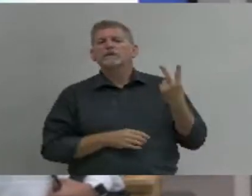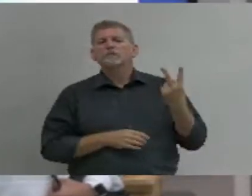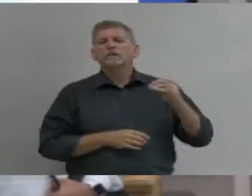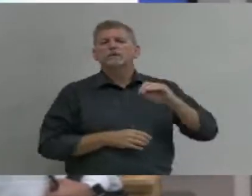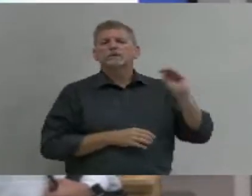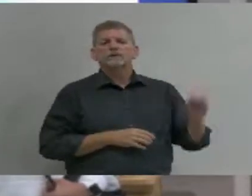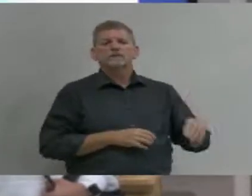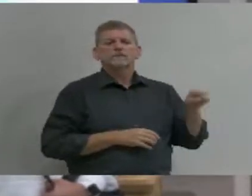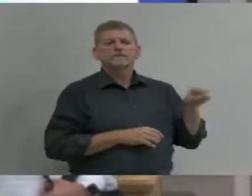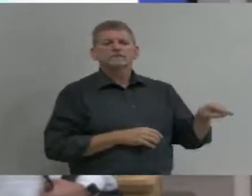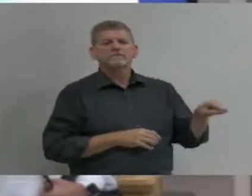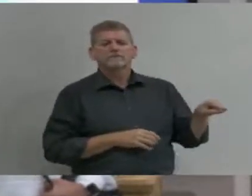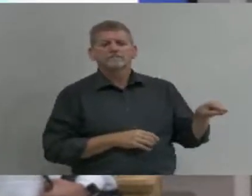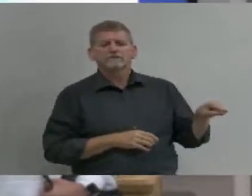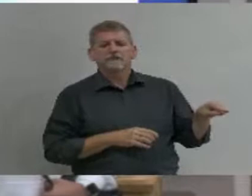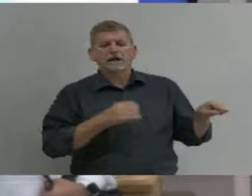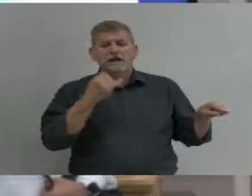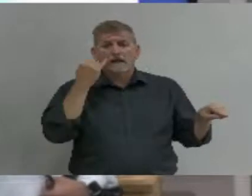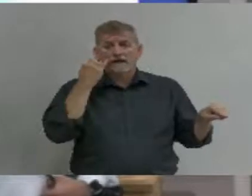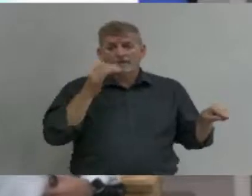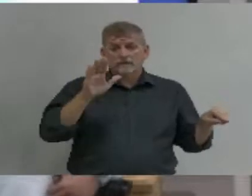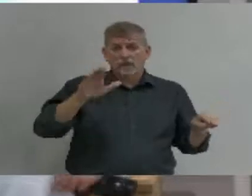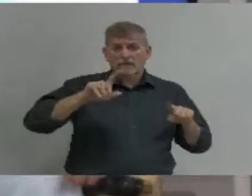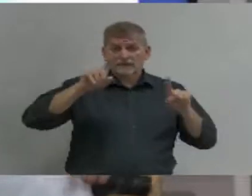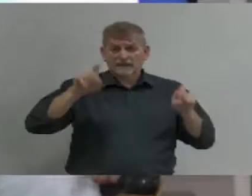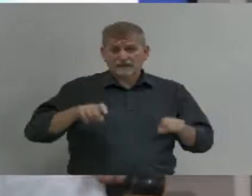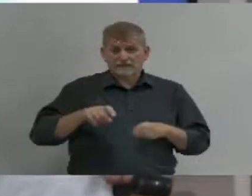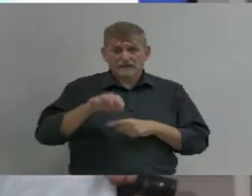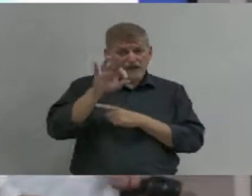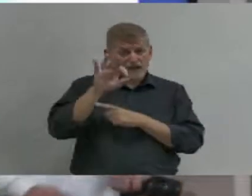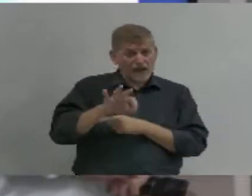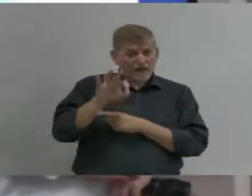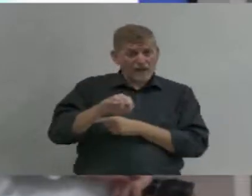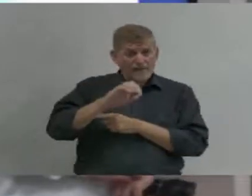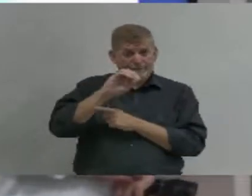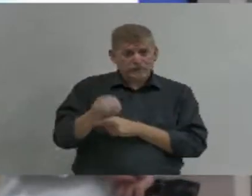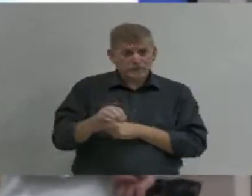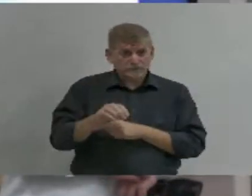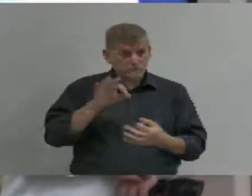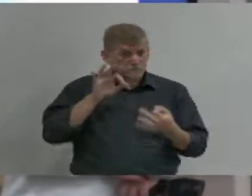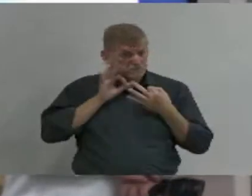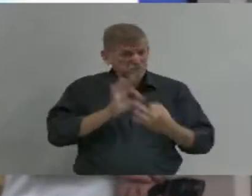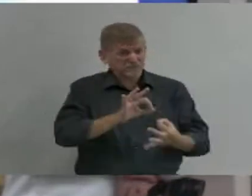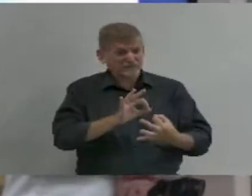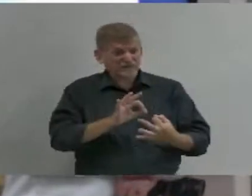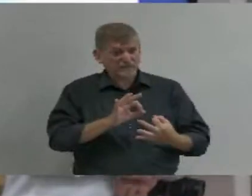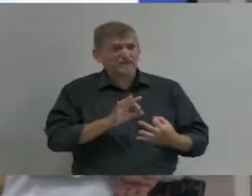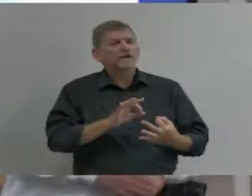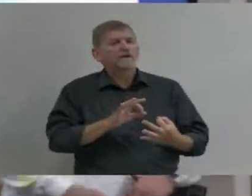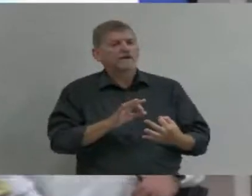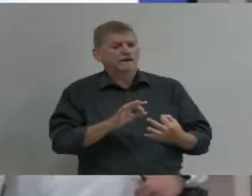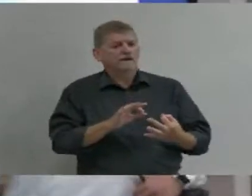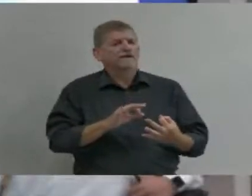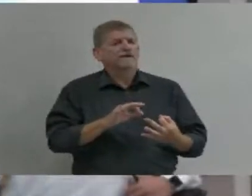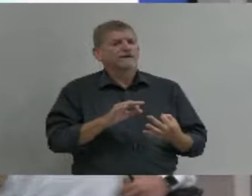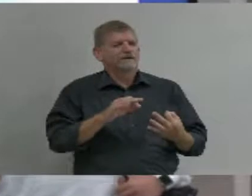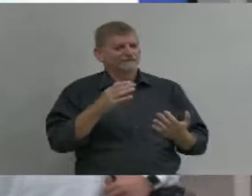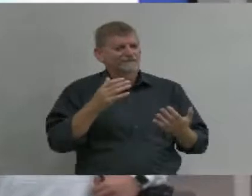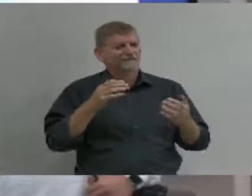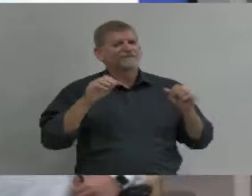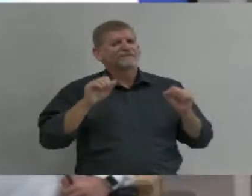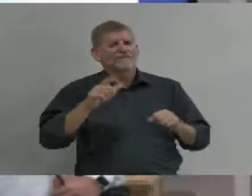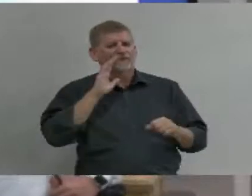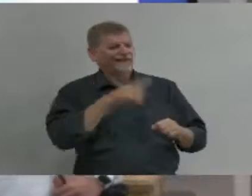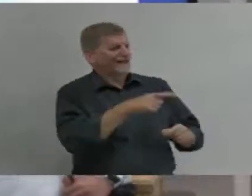that's 99% specific or better, you're going to find more false positives than true positives. And you can look that up